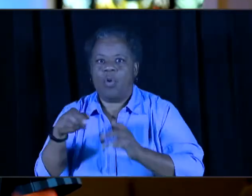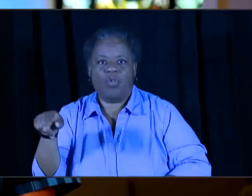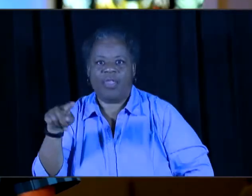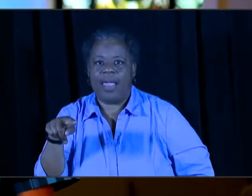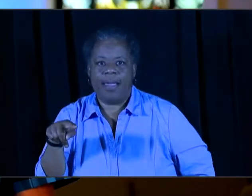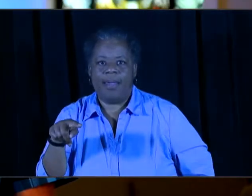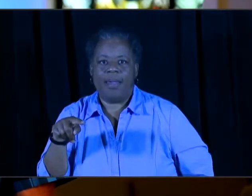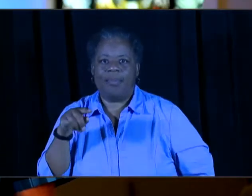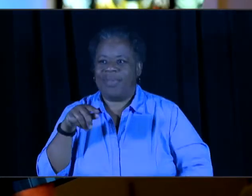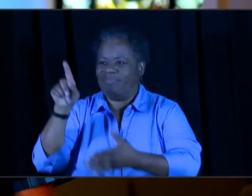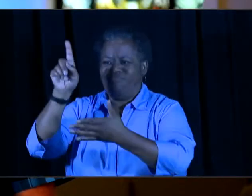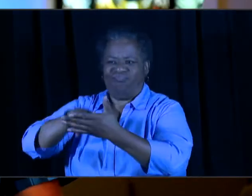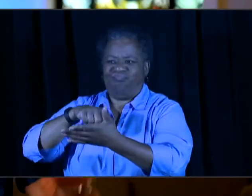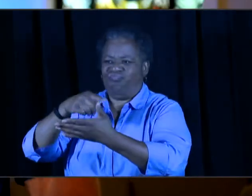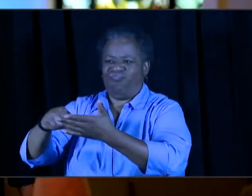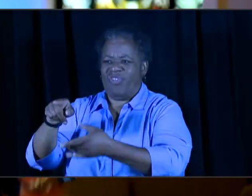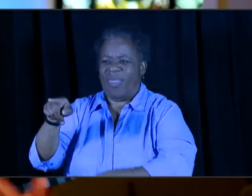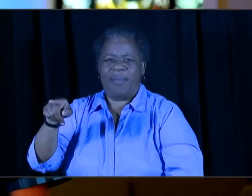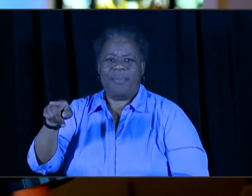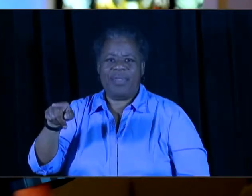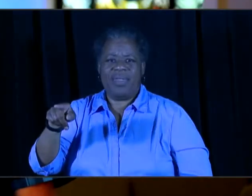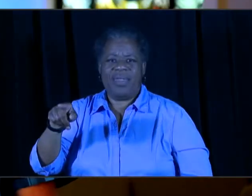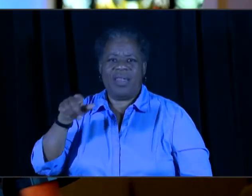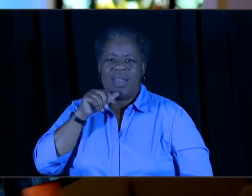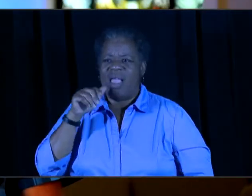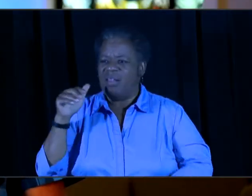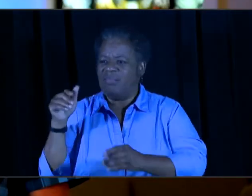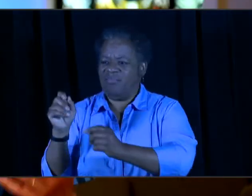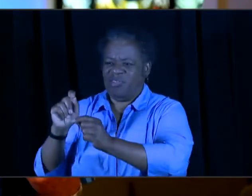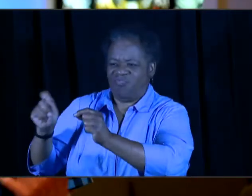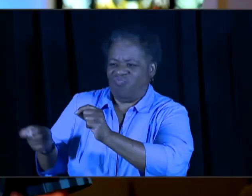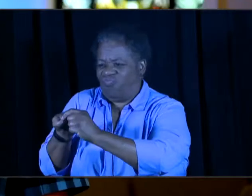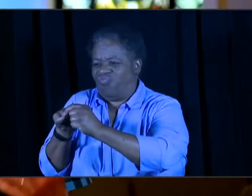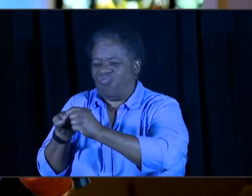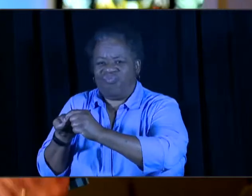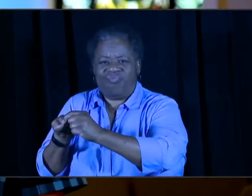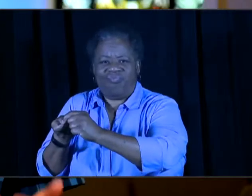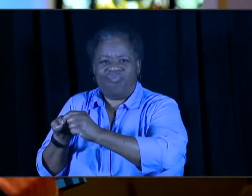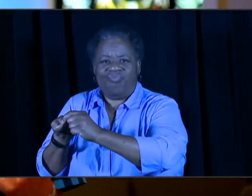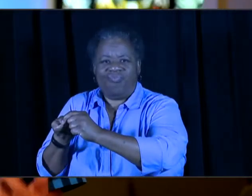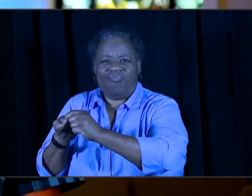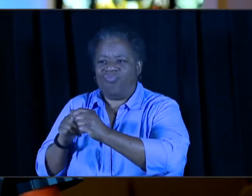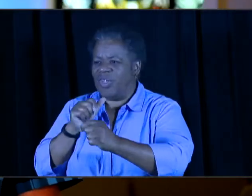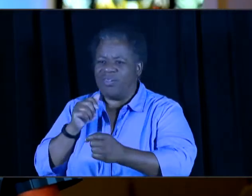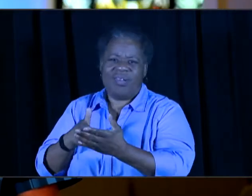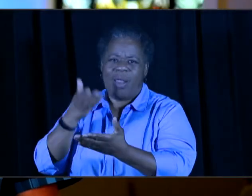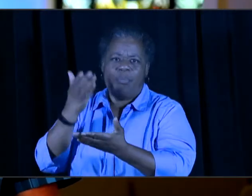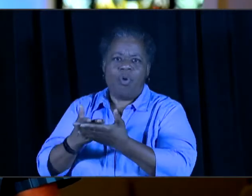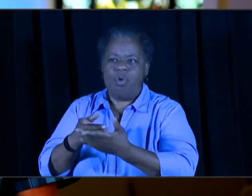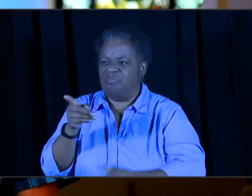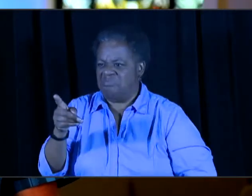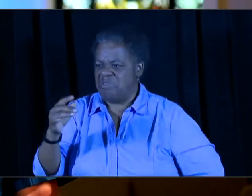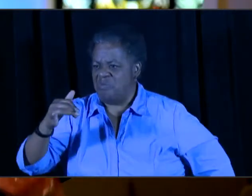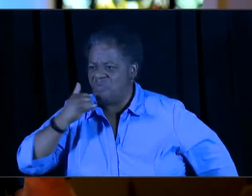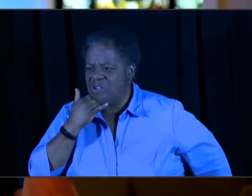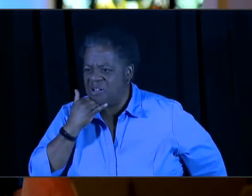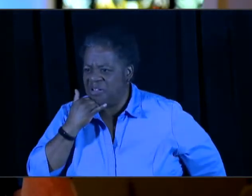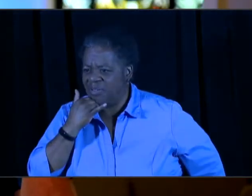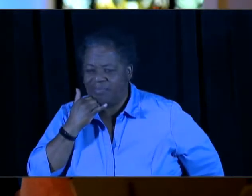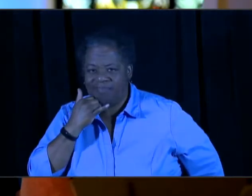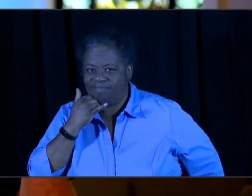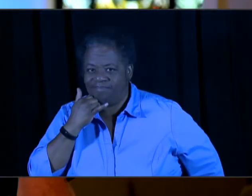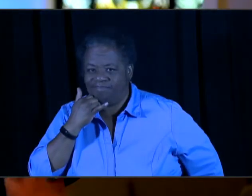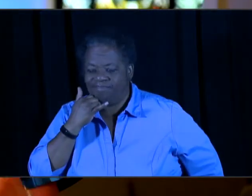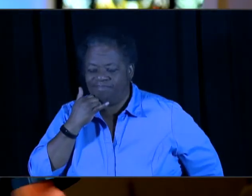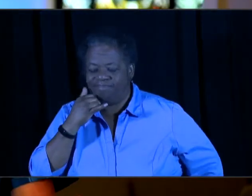have to cancel them. We don't have to get even with them. We don't have to prove that they were wrong. We